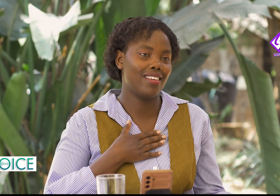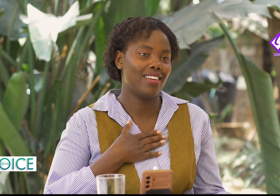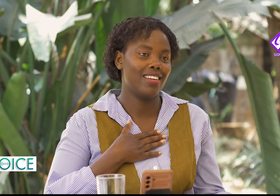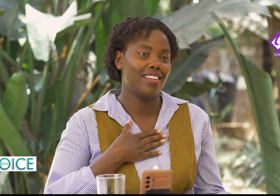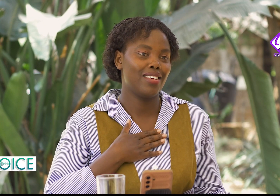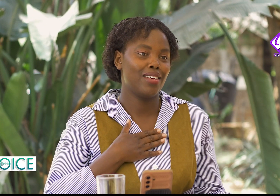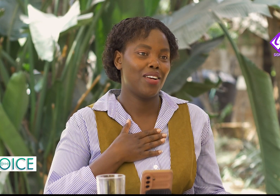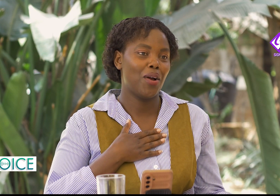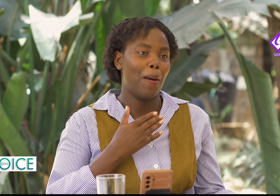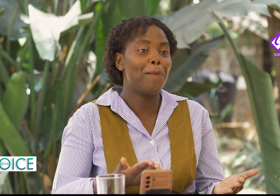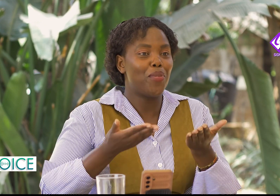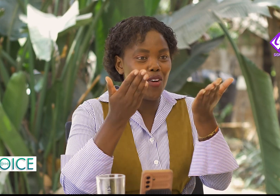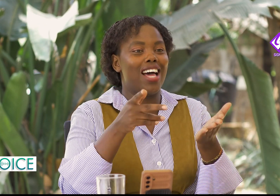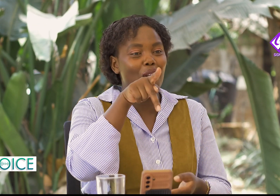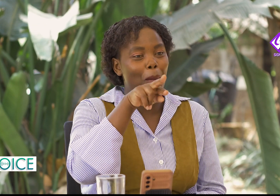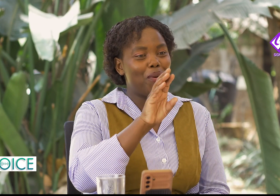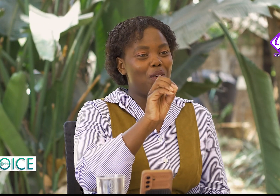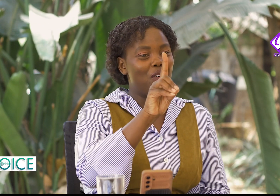to help our society